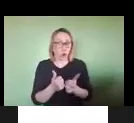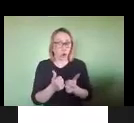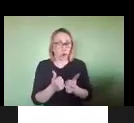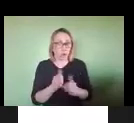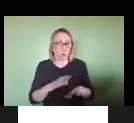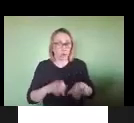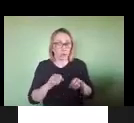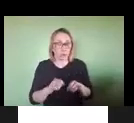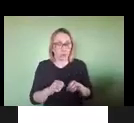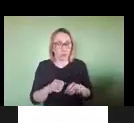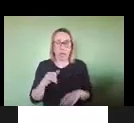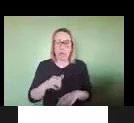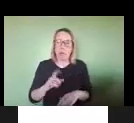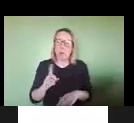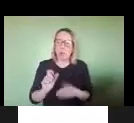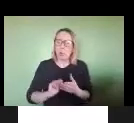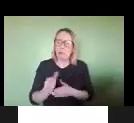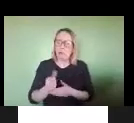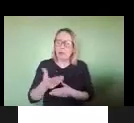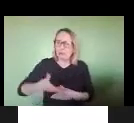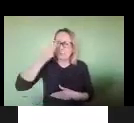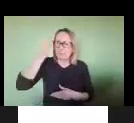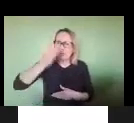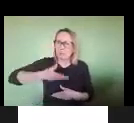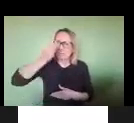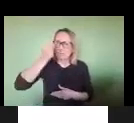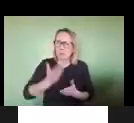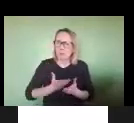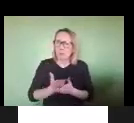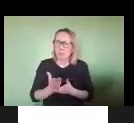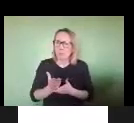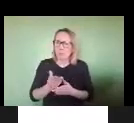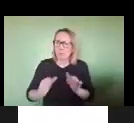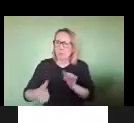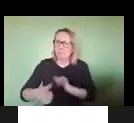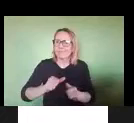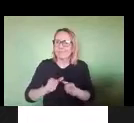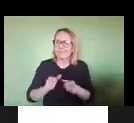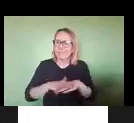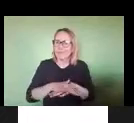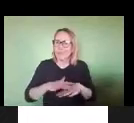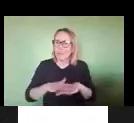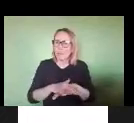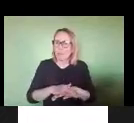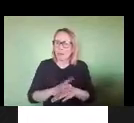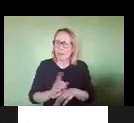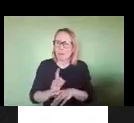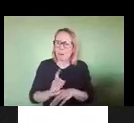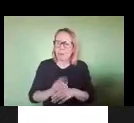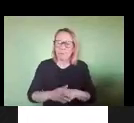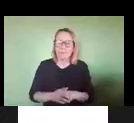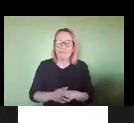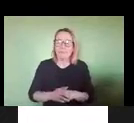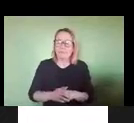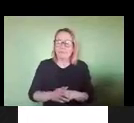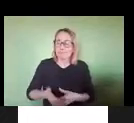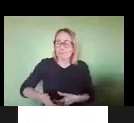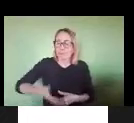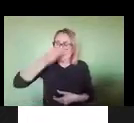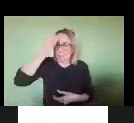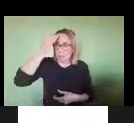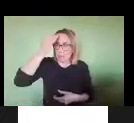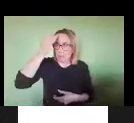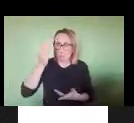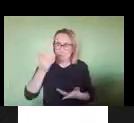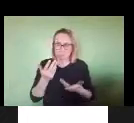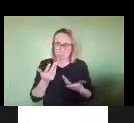So, what kind of skills have you learned through Neighbourhood Network? Skills I learned was how